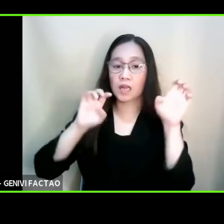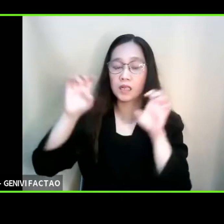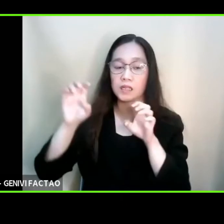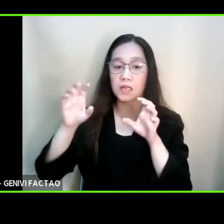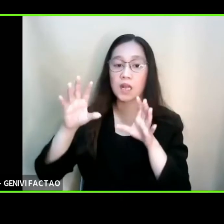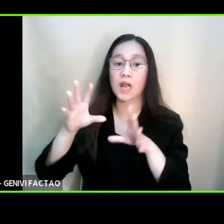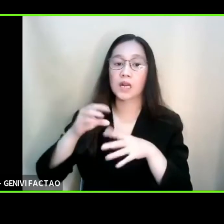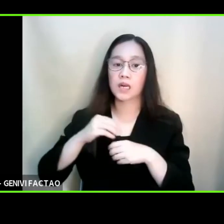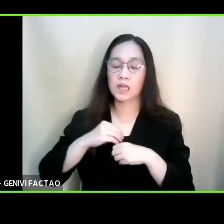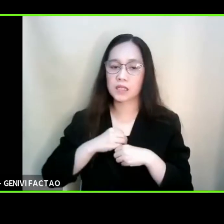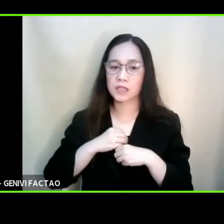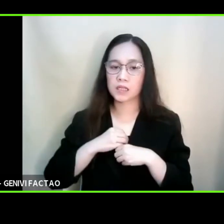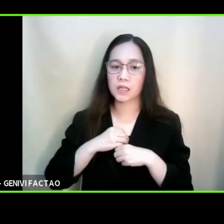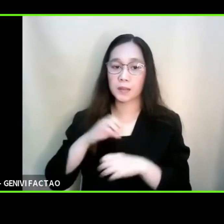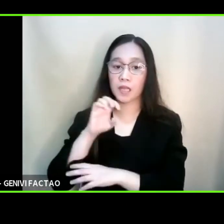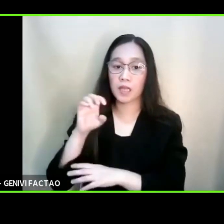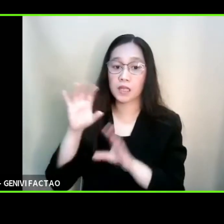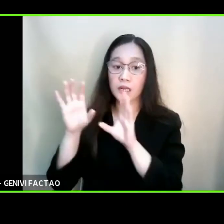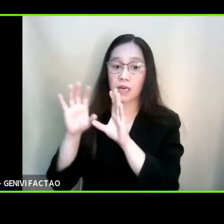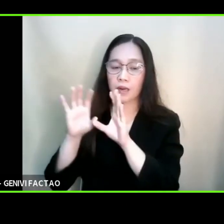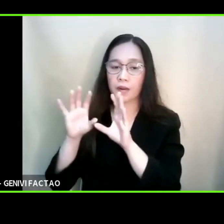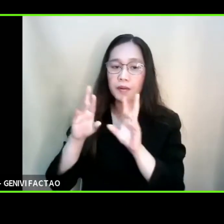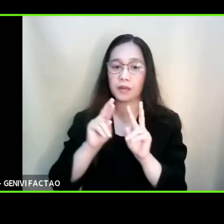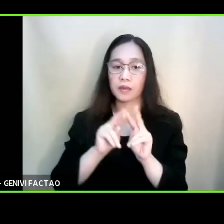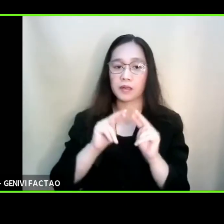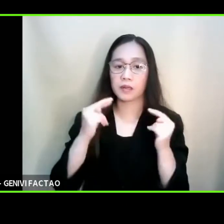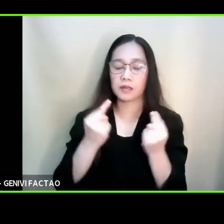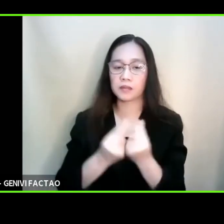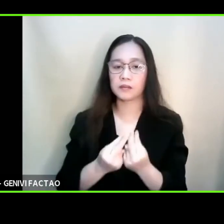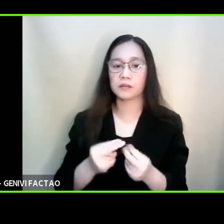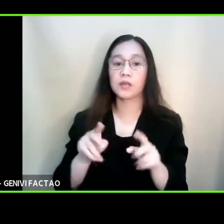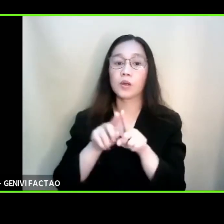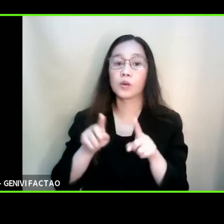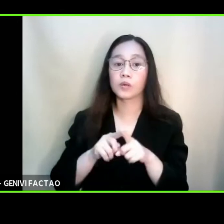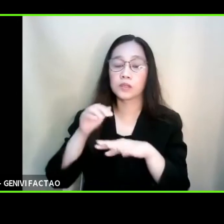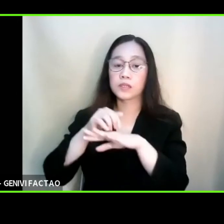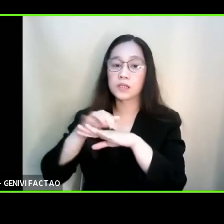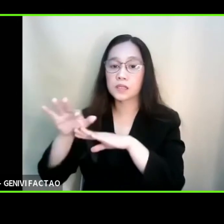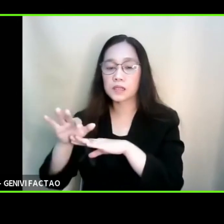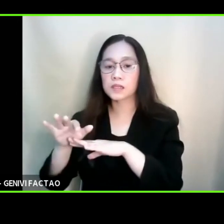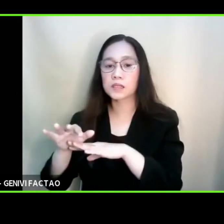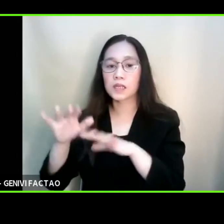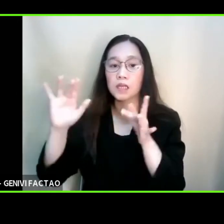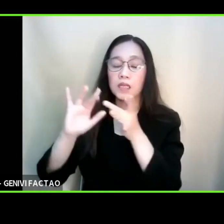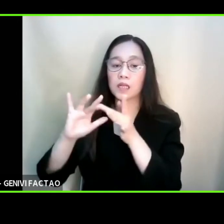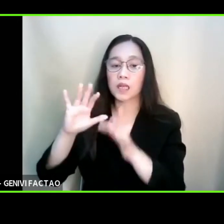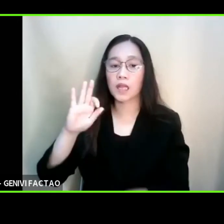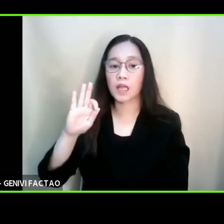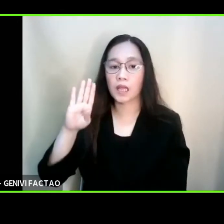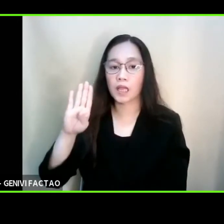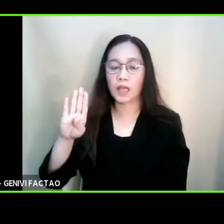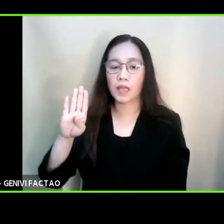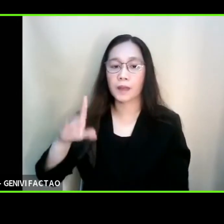e-certificate from Northfield. Ayan. And I also sent po in the Zoom chat the link to the FB live stream of